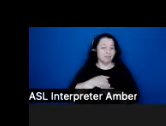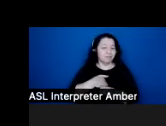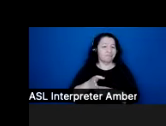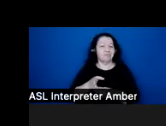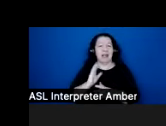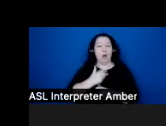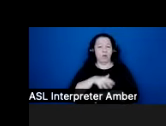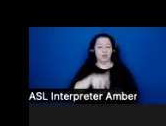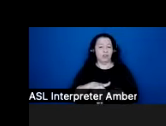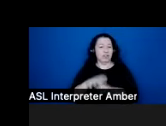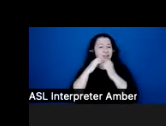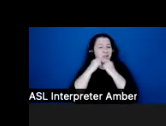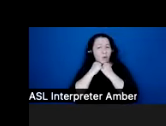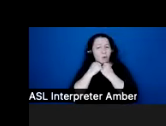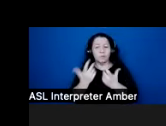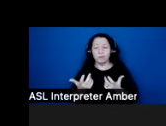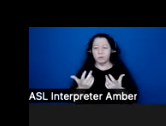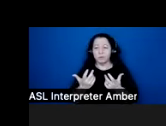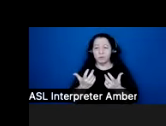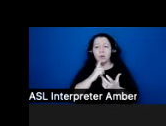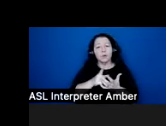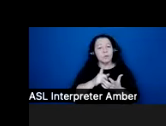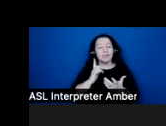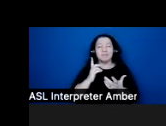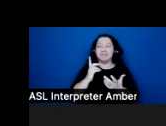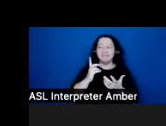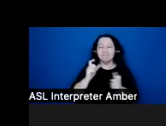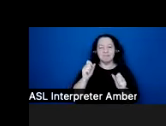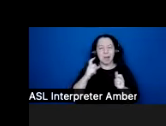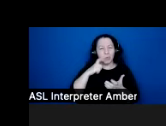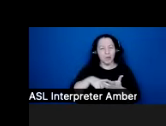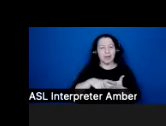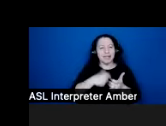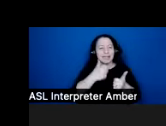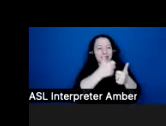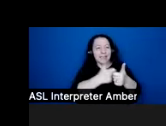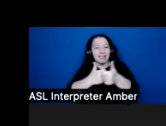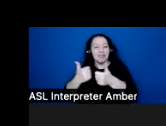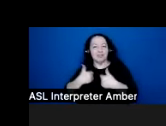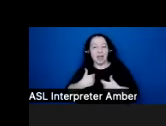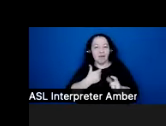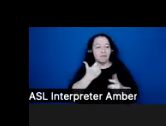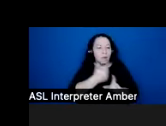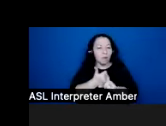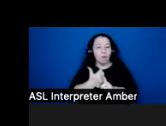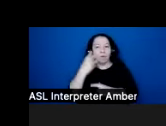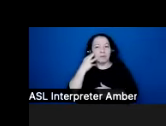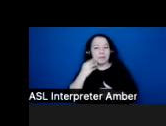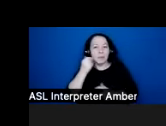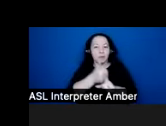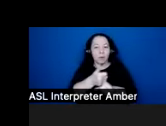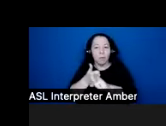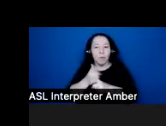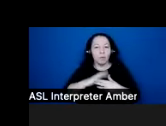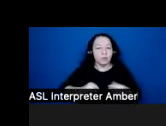values, is recognizing that everyone has a story and experience, and that it's equally as valuable as